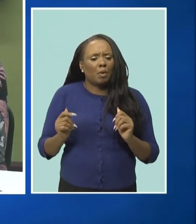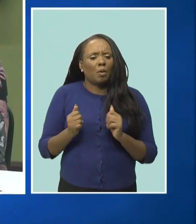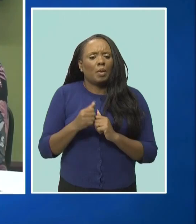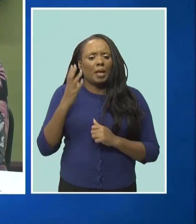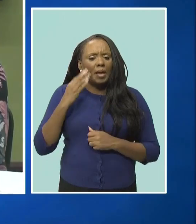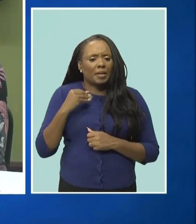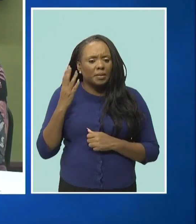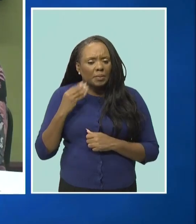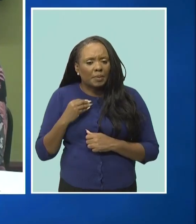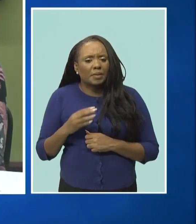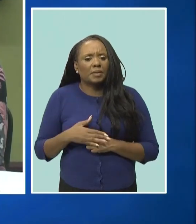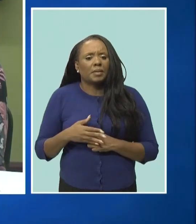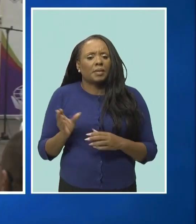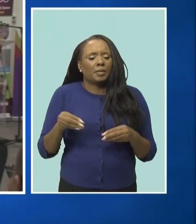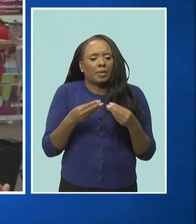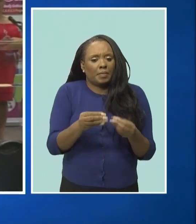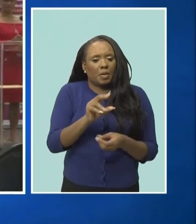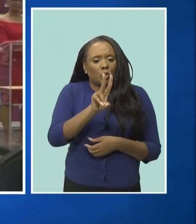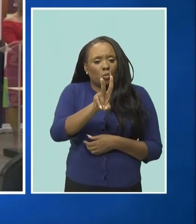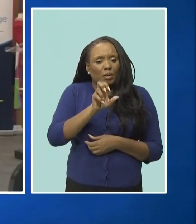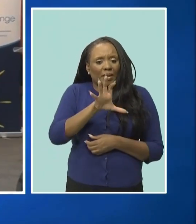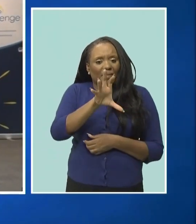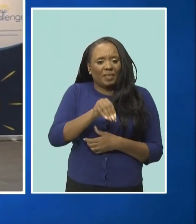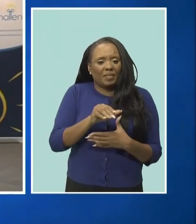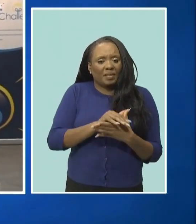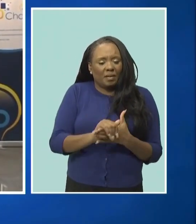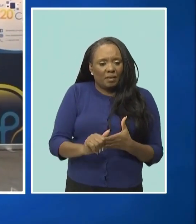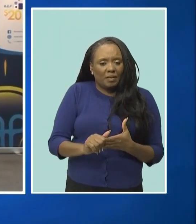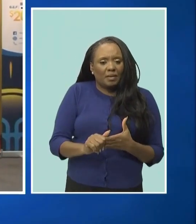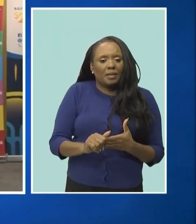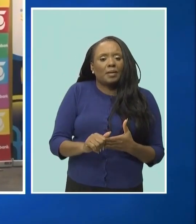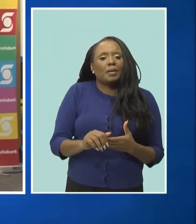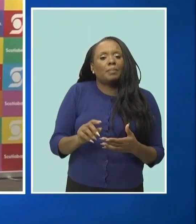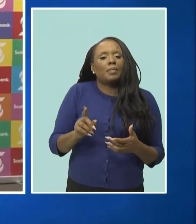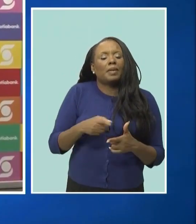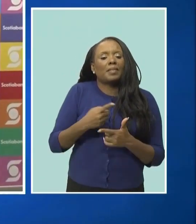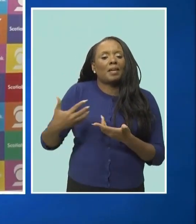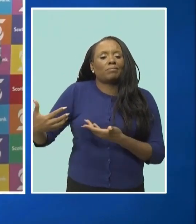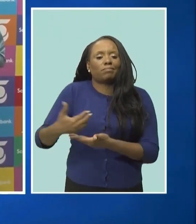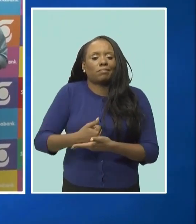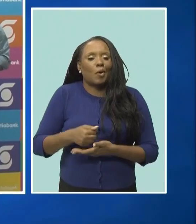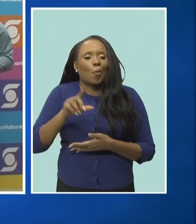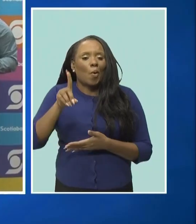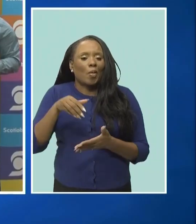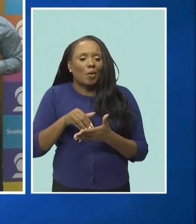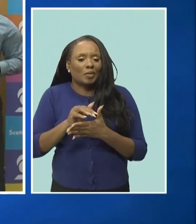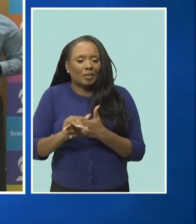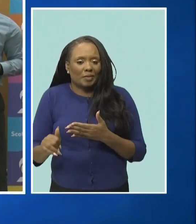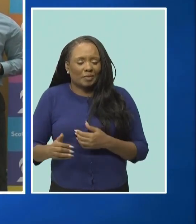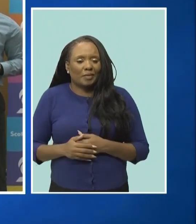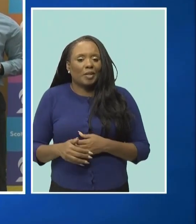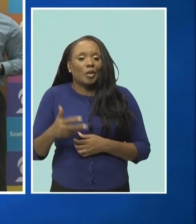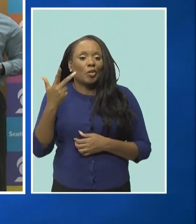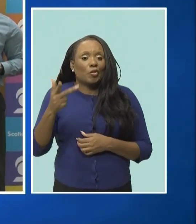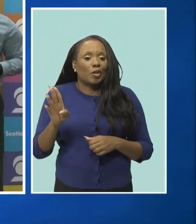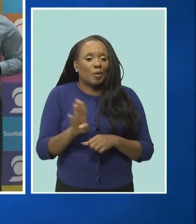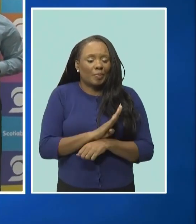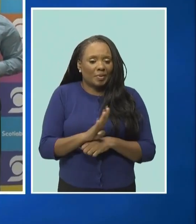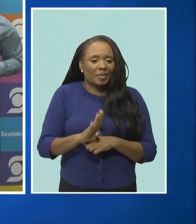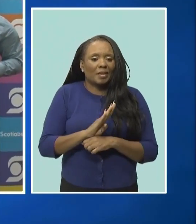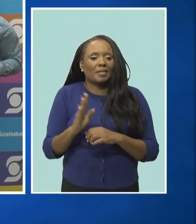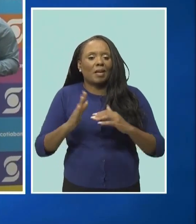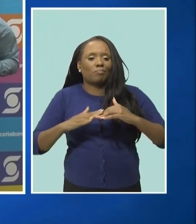turning $250 into $1,000 over the course of the program. 3 businesses surpassed this target. The award for